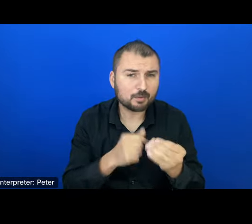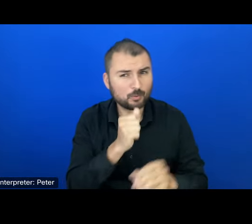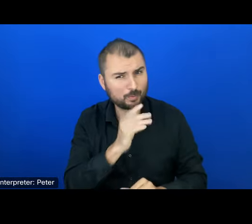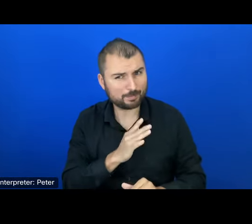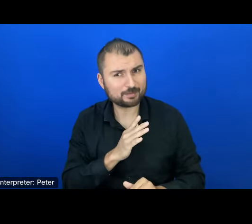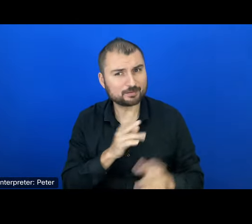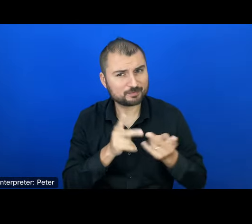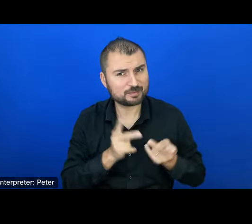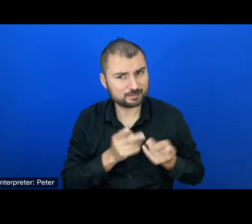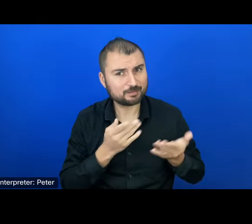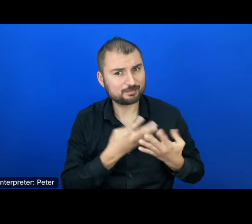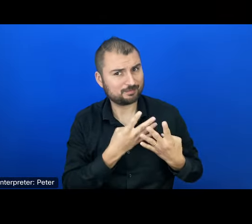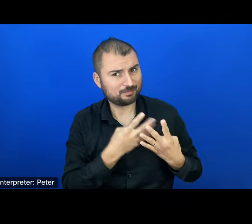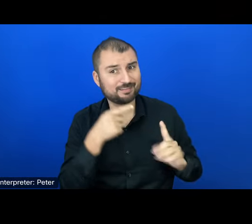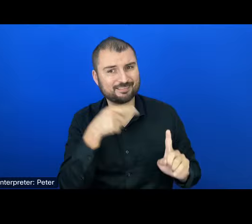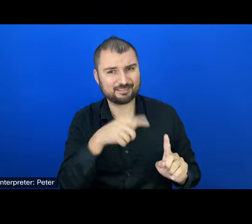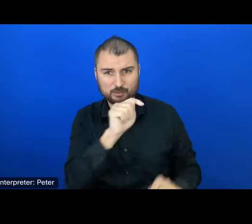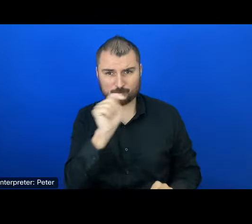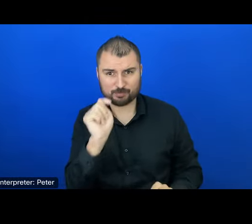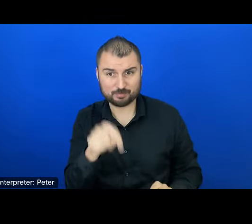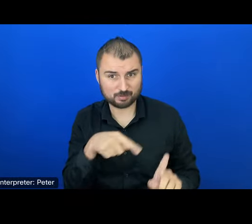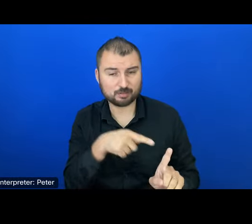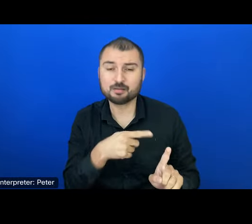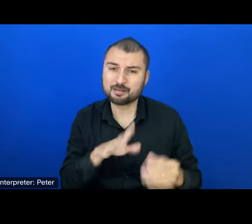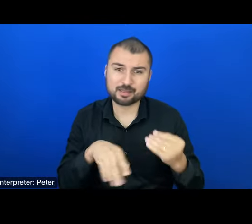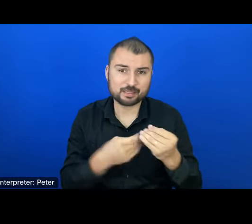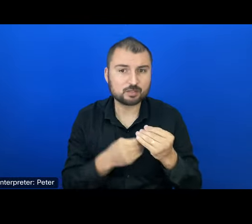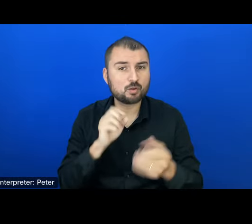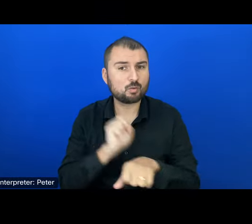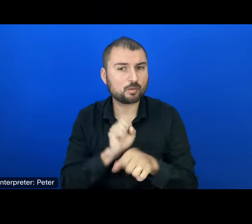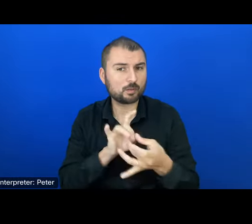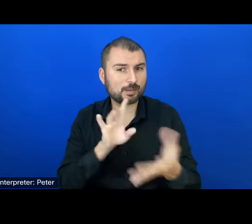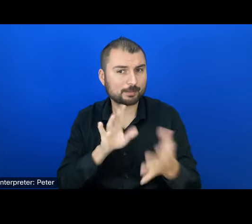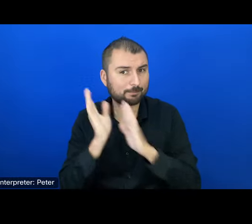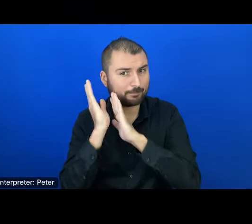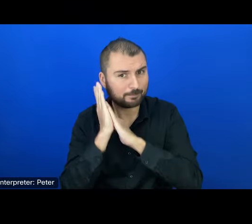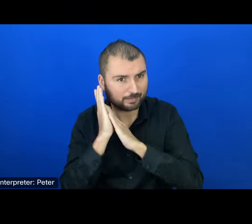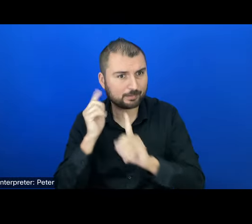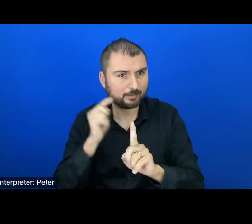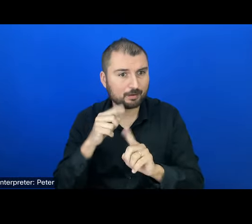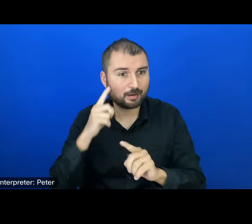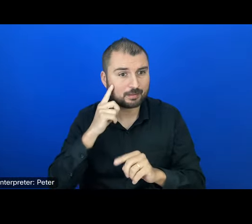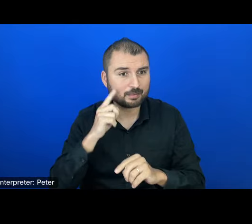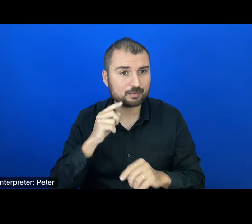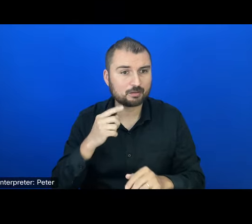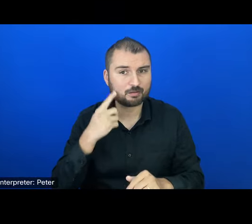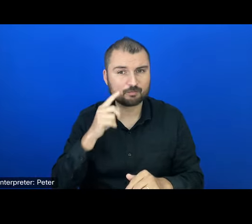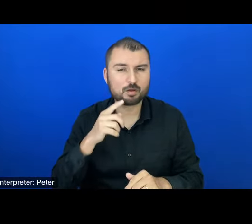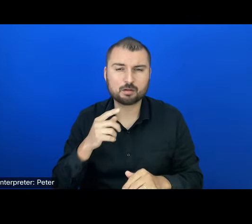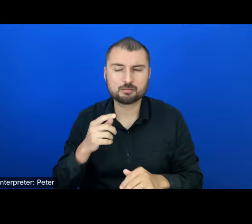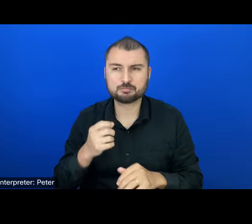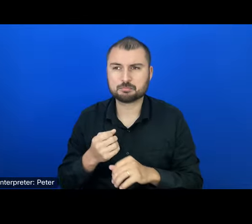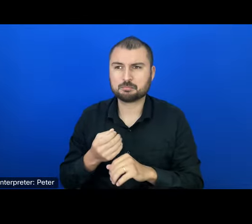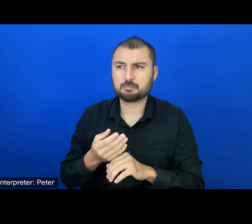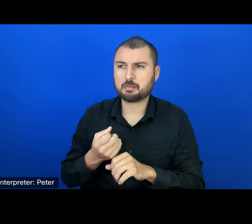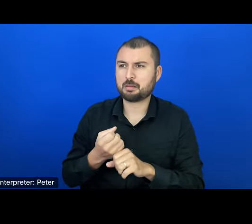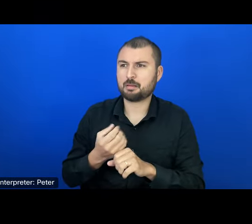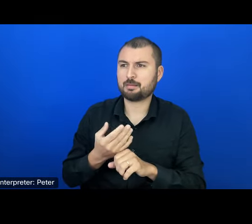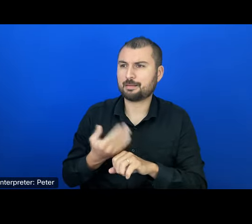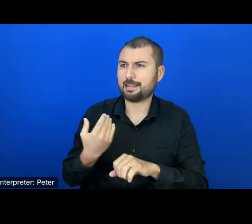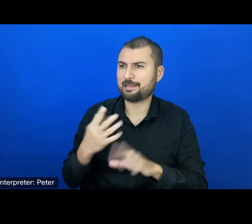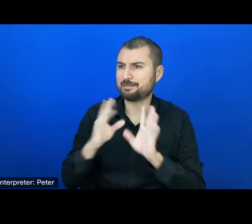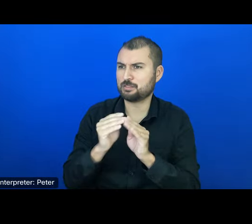here in Topeka, additional work release beds. I think in appropriations last session or the session